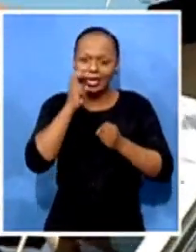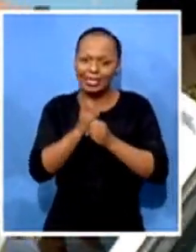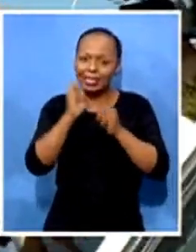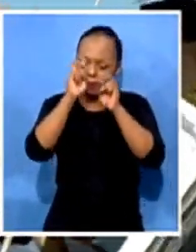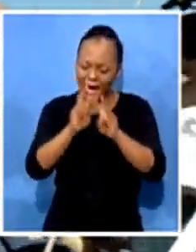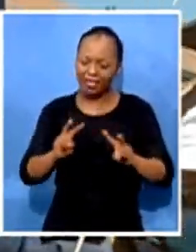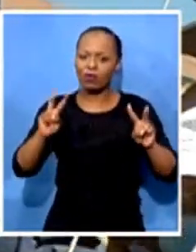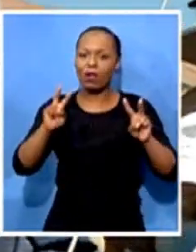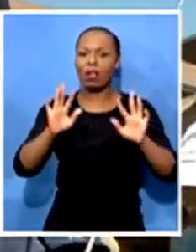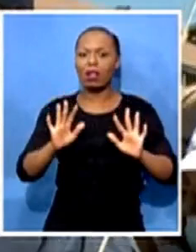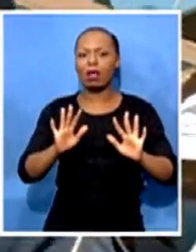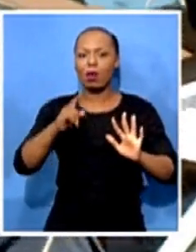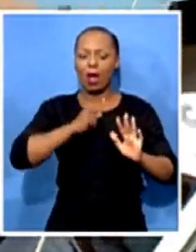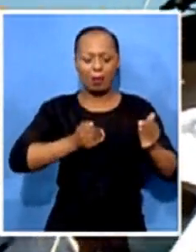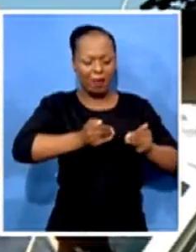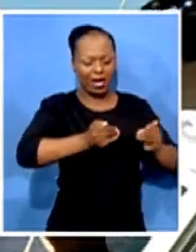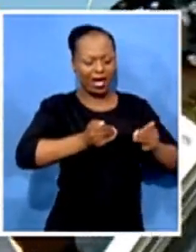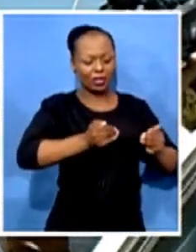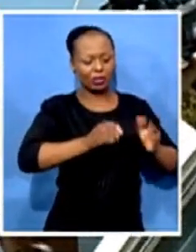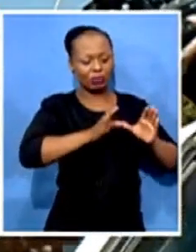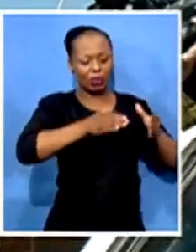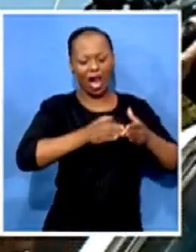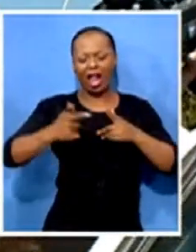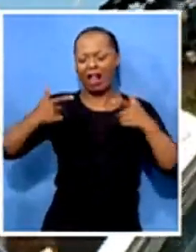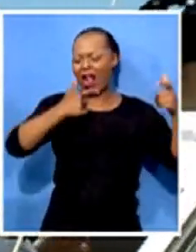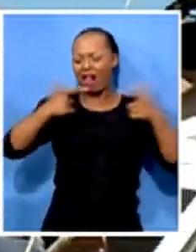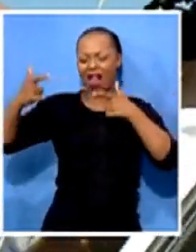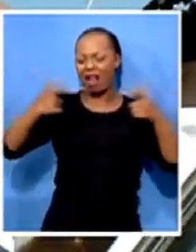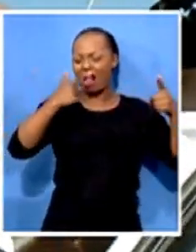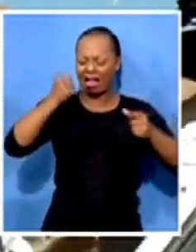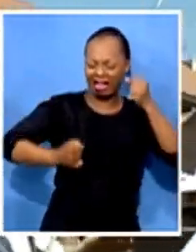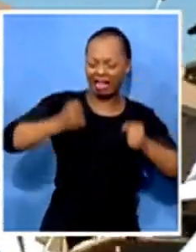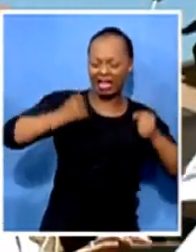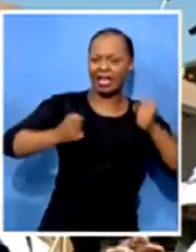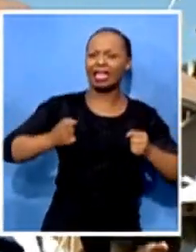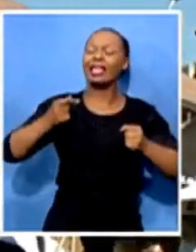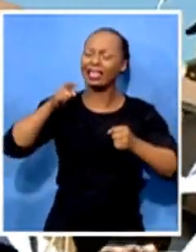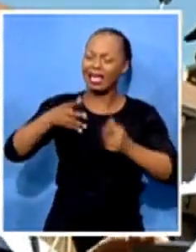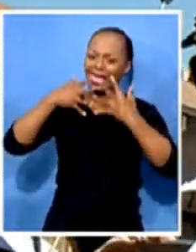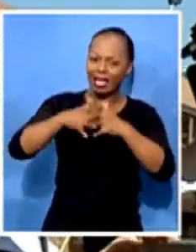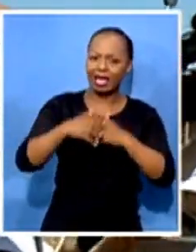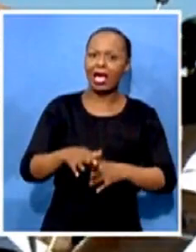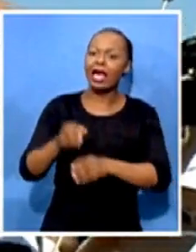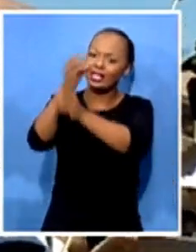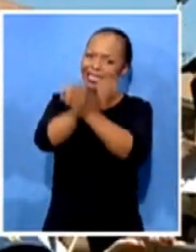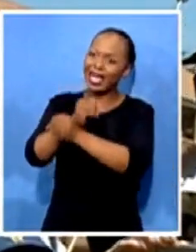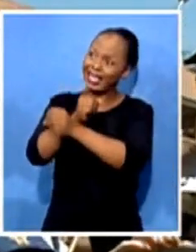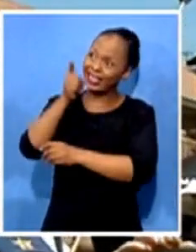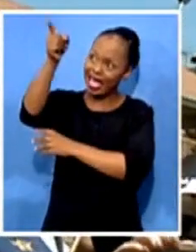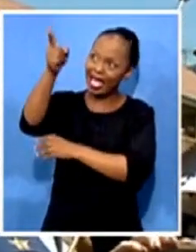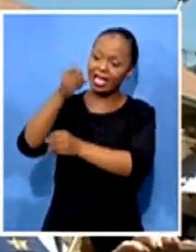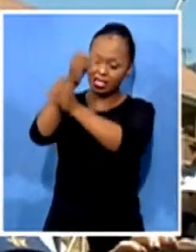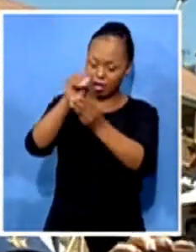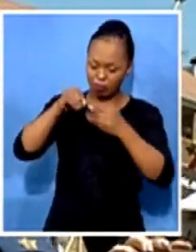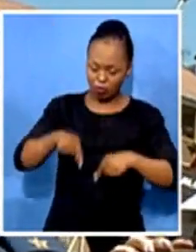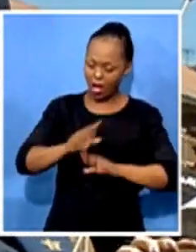shooting at each other and running around is going but to the truck is going to come here. No, the truck is there. No, the truck is there. That's where that's the agreement of where the